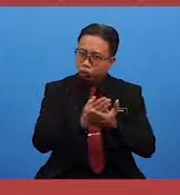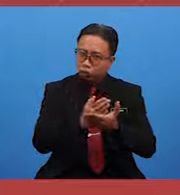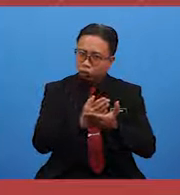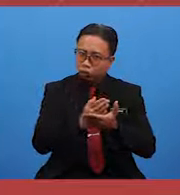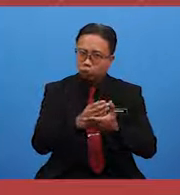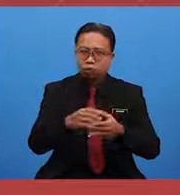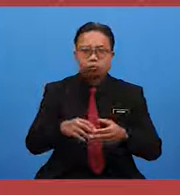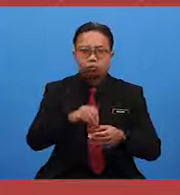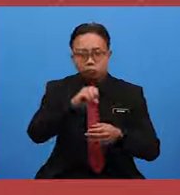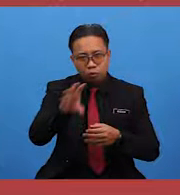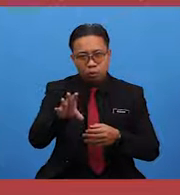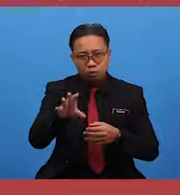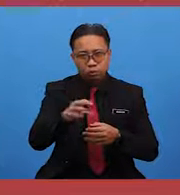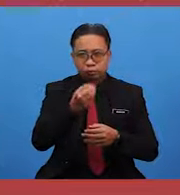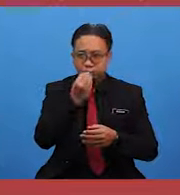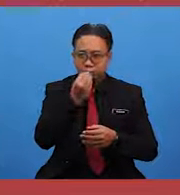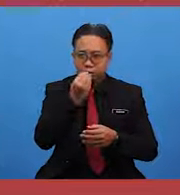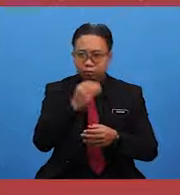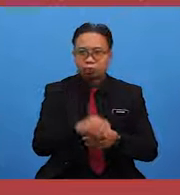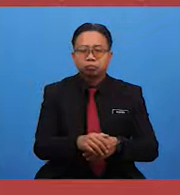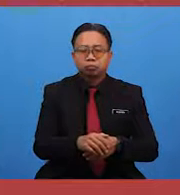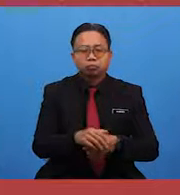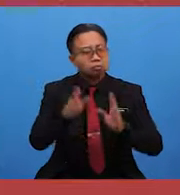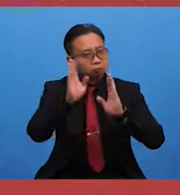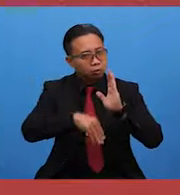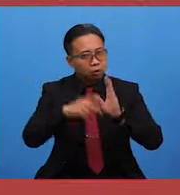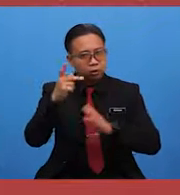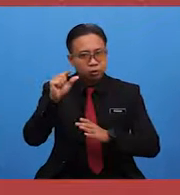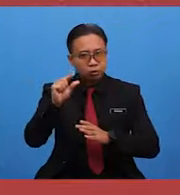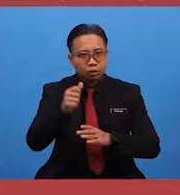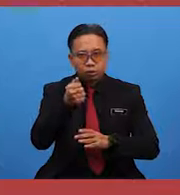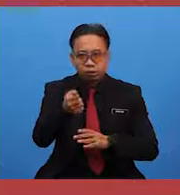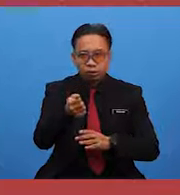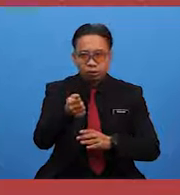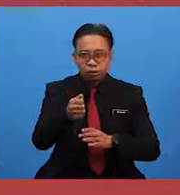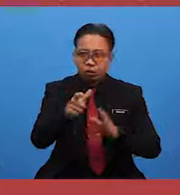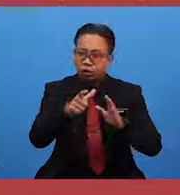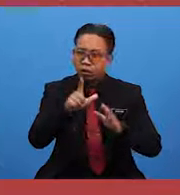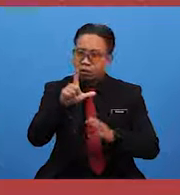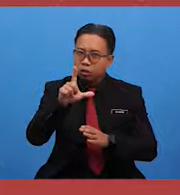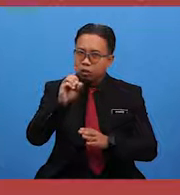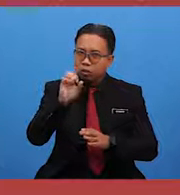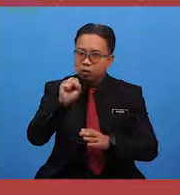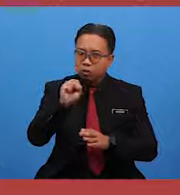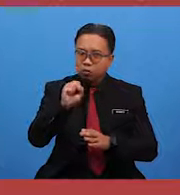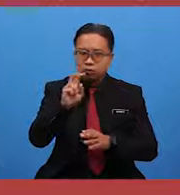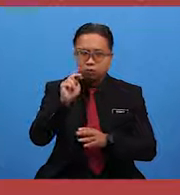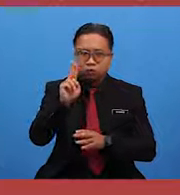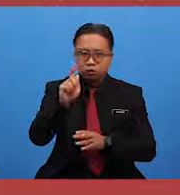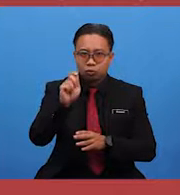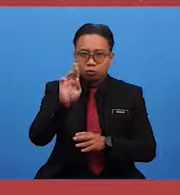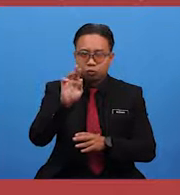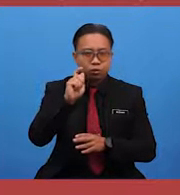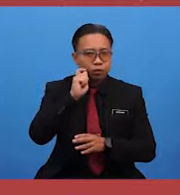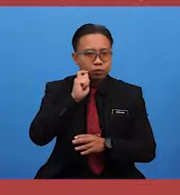on certain snacks may shed a few kilograms, but you will also lose a lot of nutrition